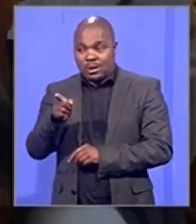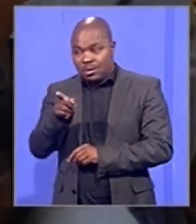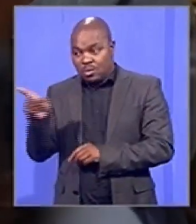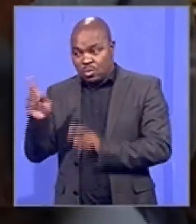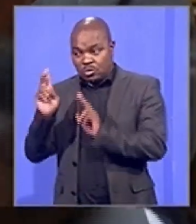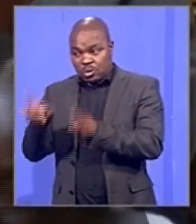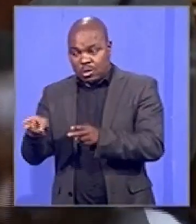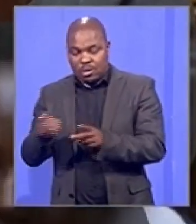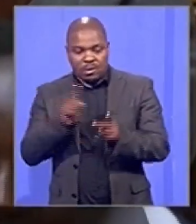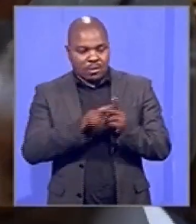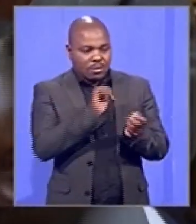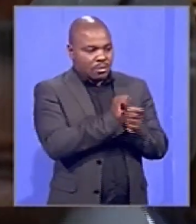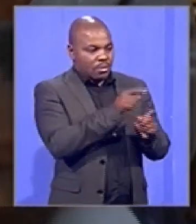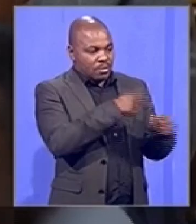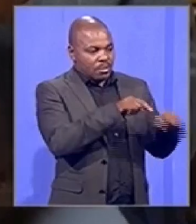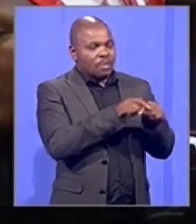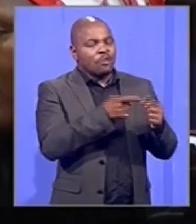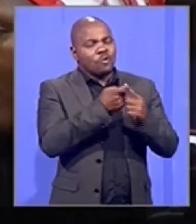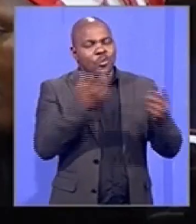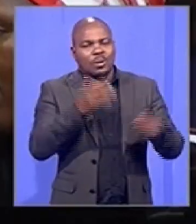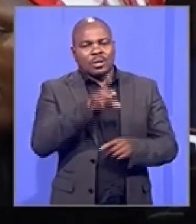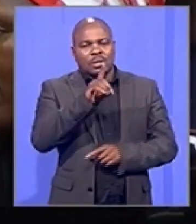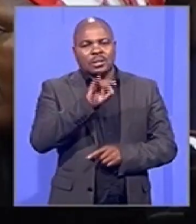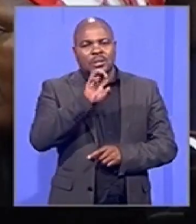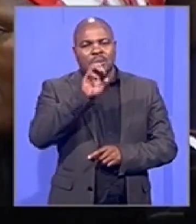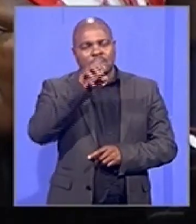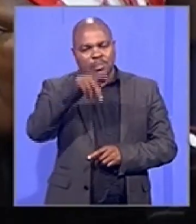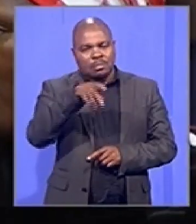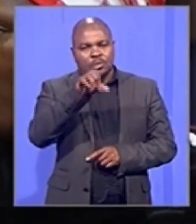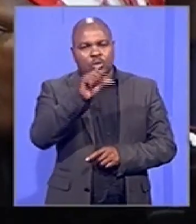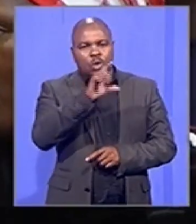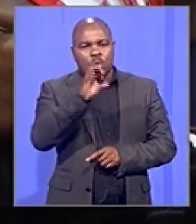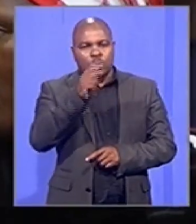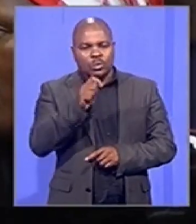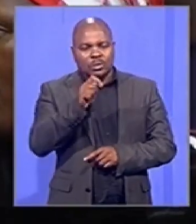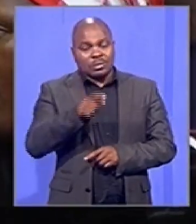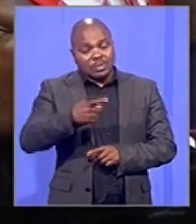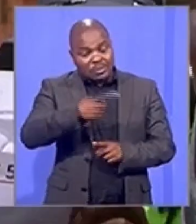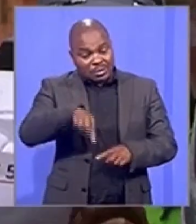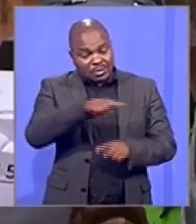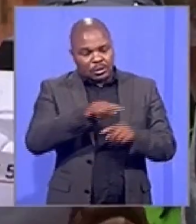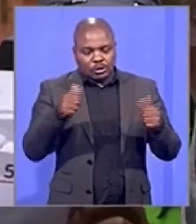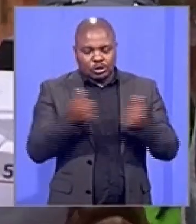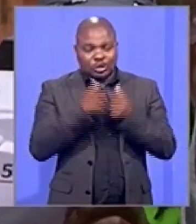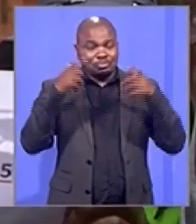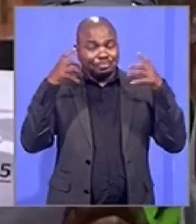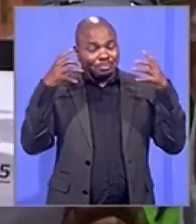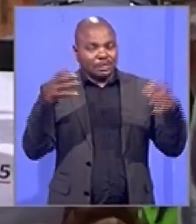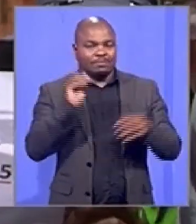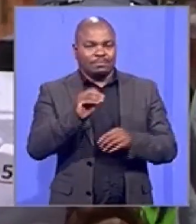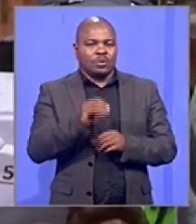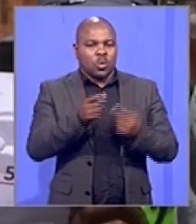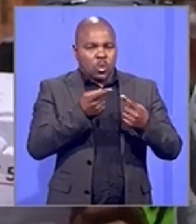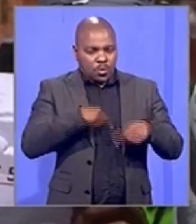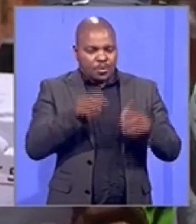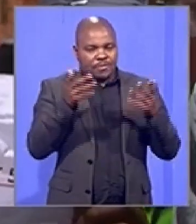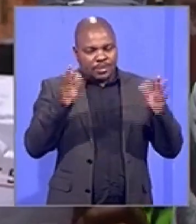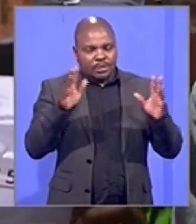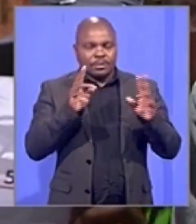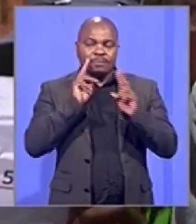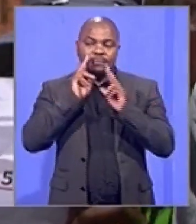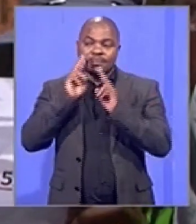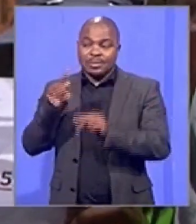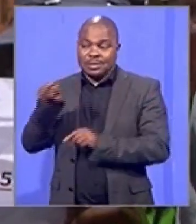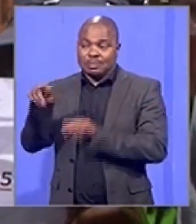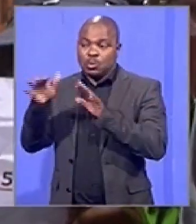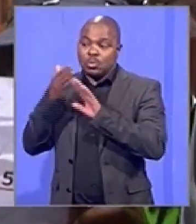arrested, they are people from Ditaba. And as Ditaba people were faced with a lot of challenges. So we visited the